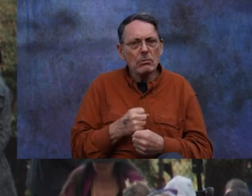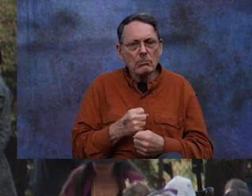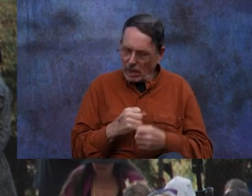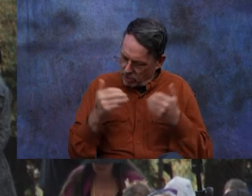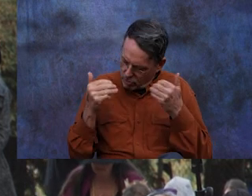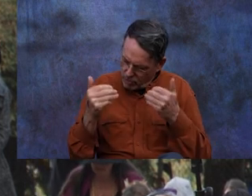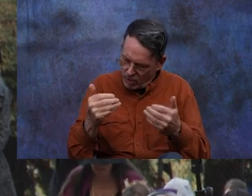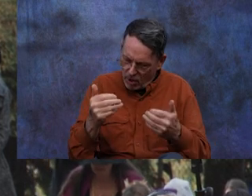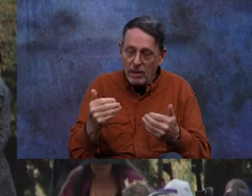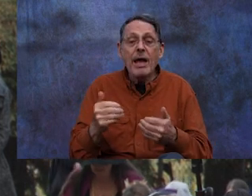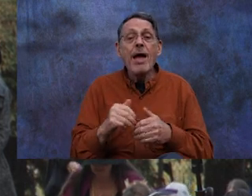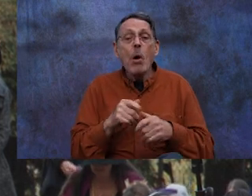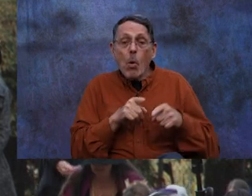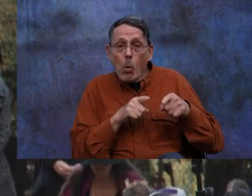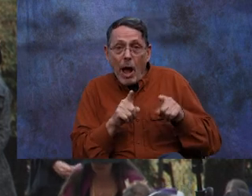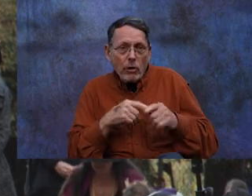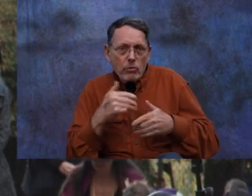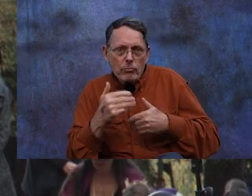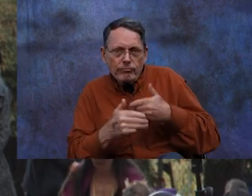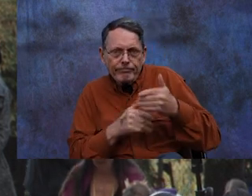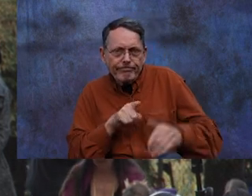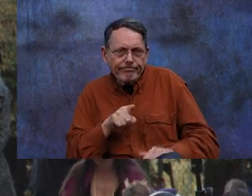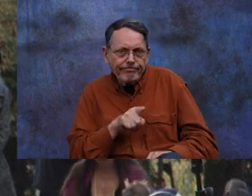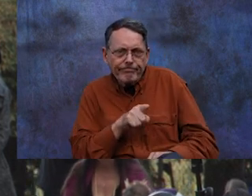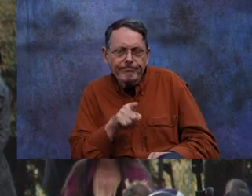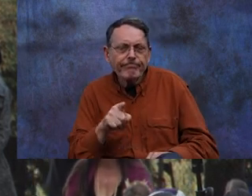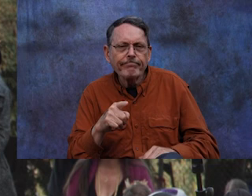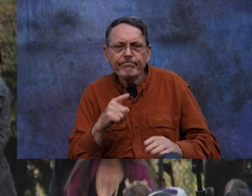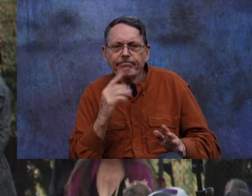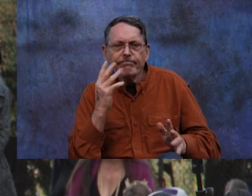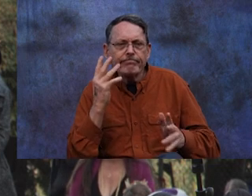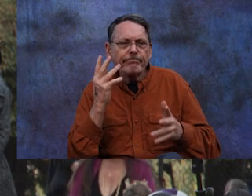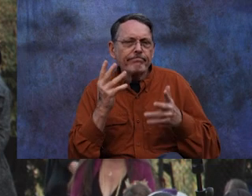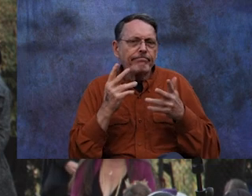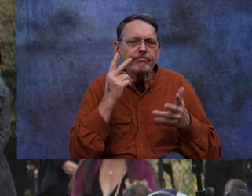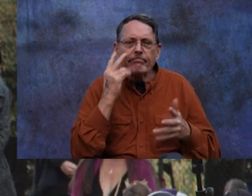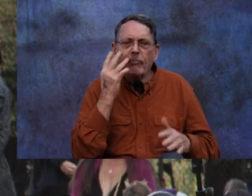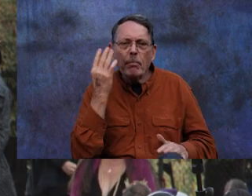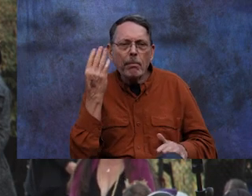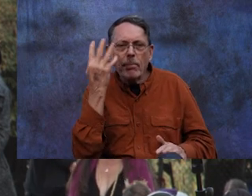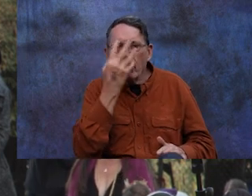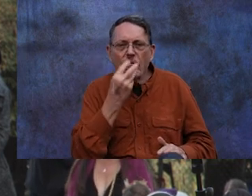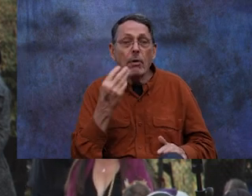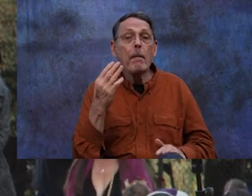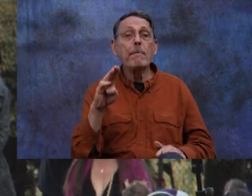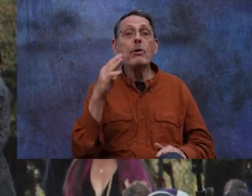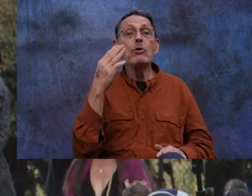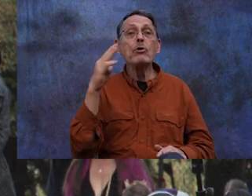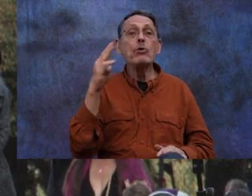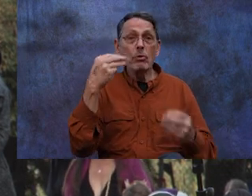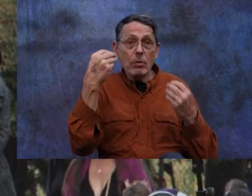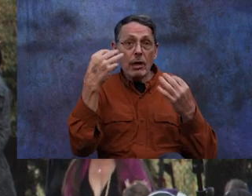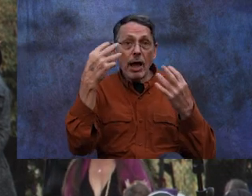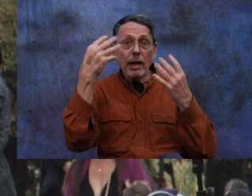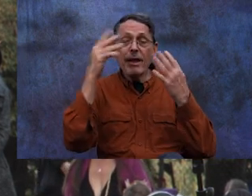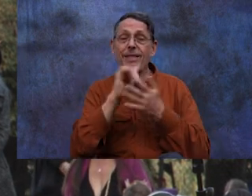on. And as you move forward, you are bathed in a beautiful blue light. And as